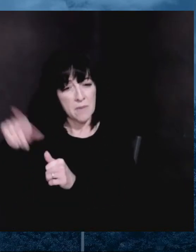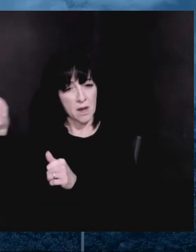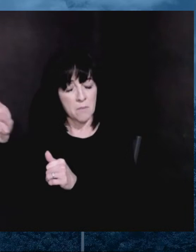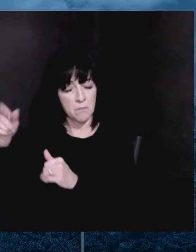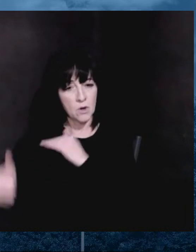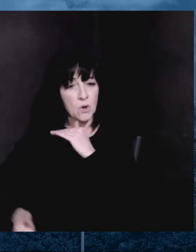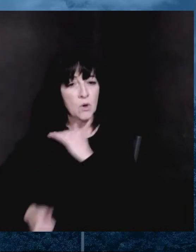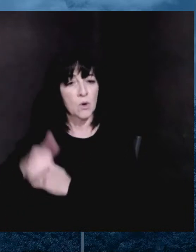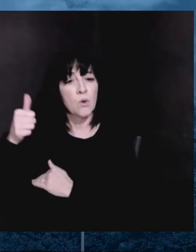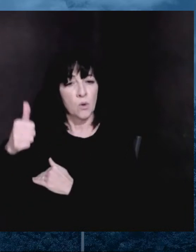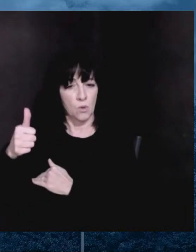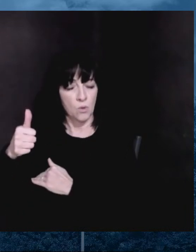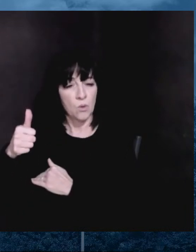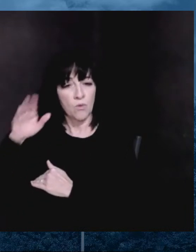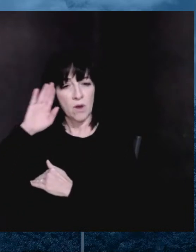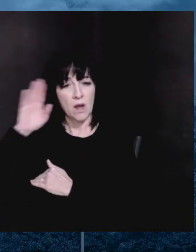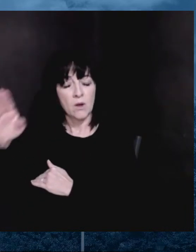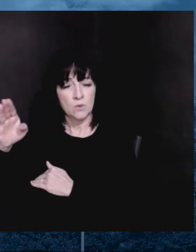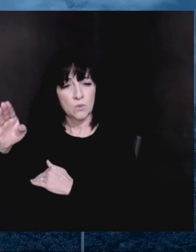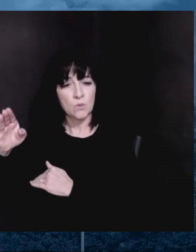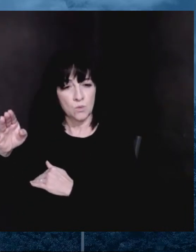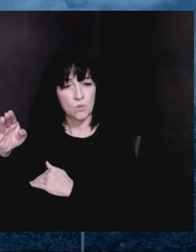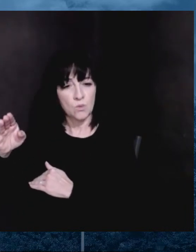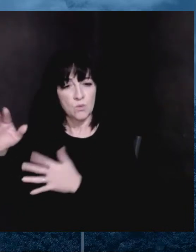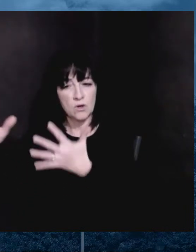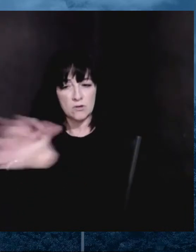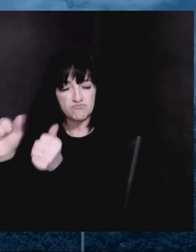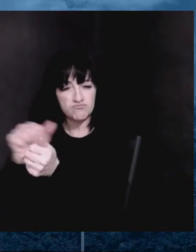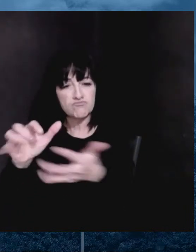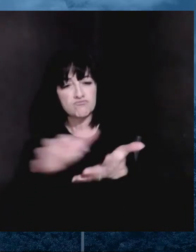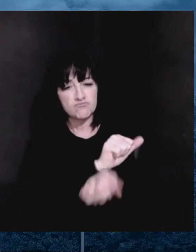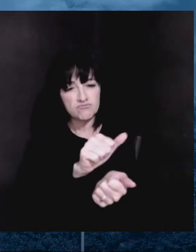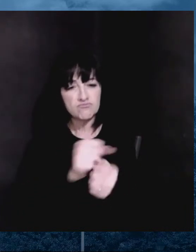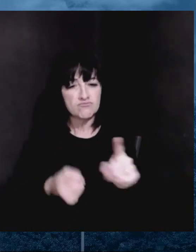has there been more security sent to Dover in light of this?